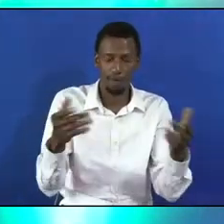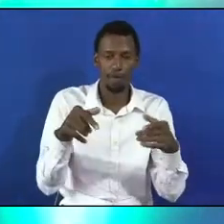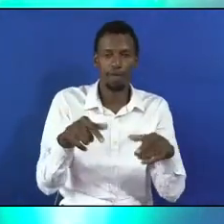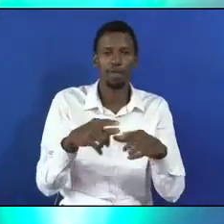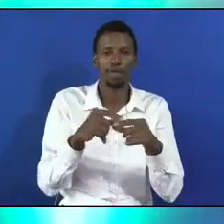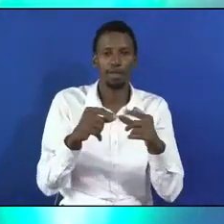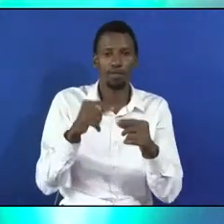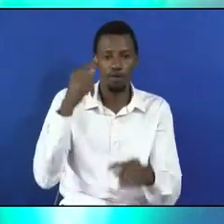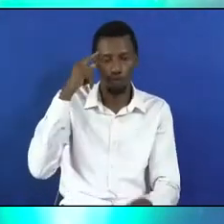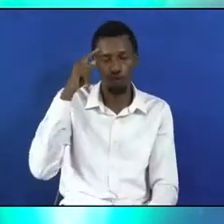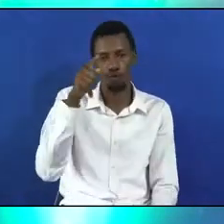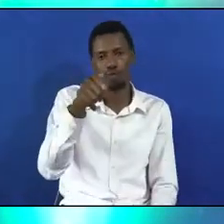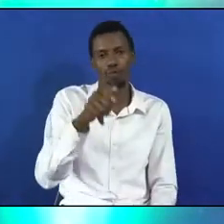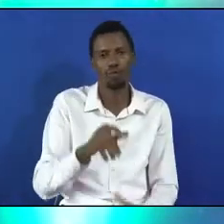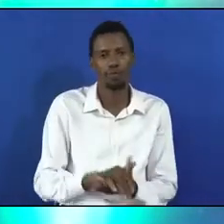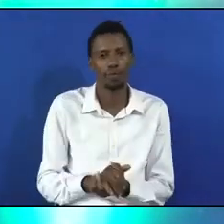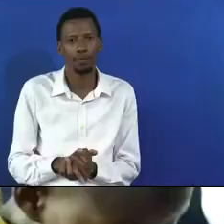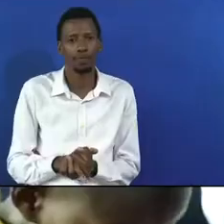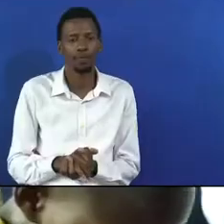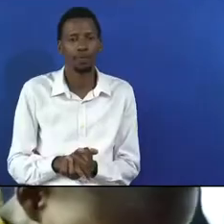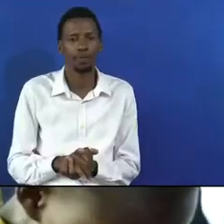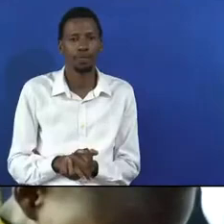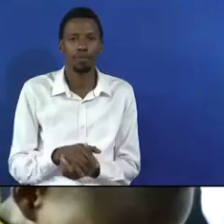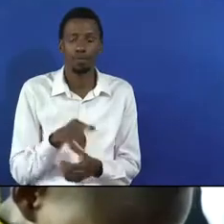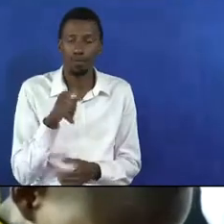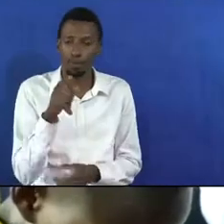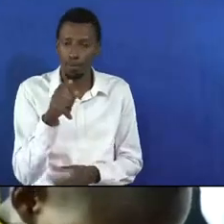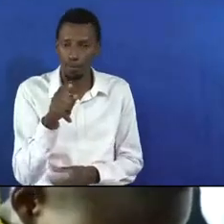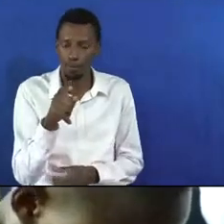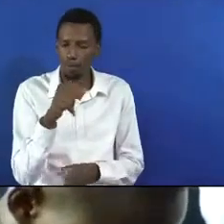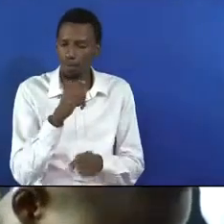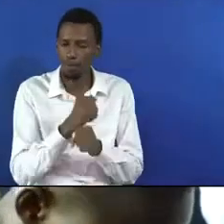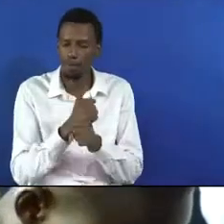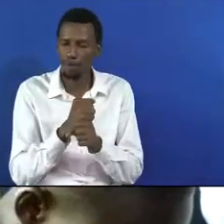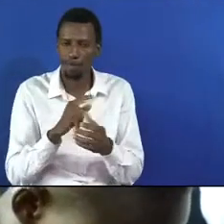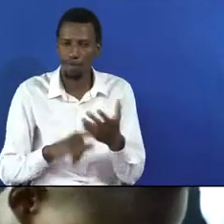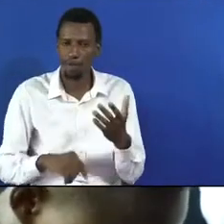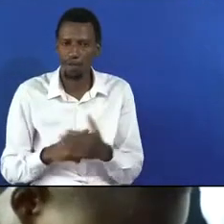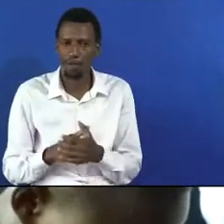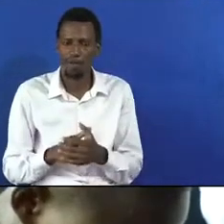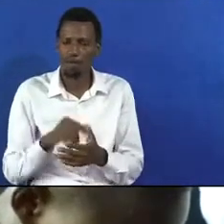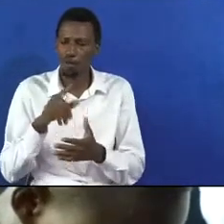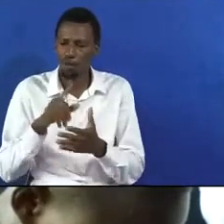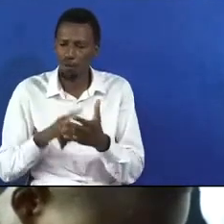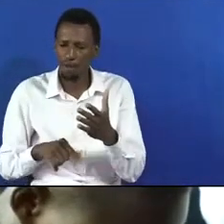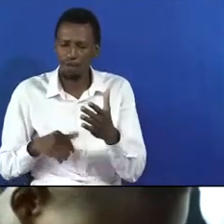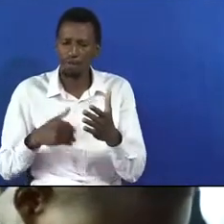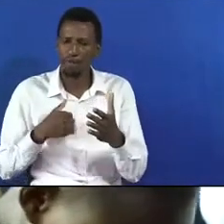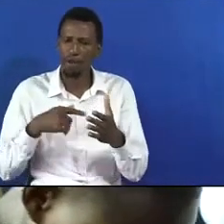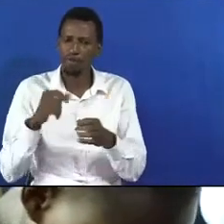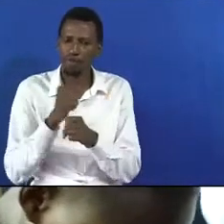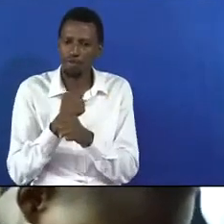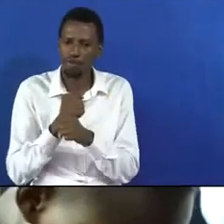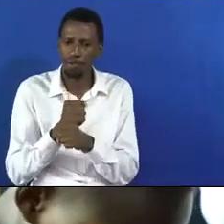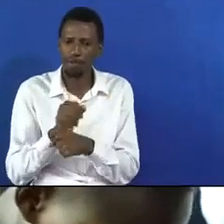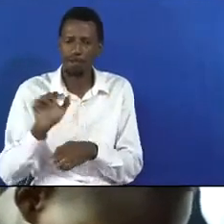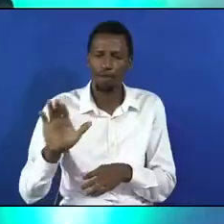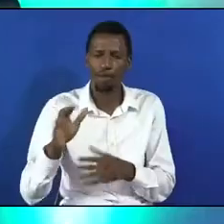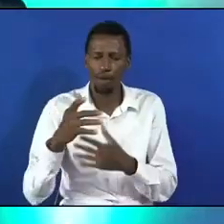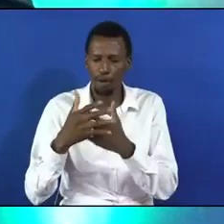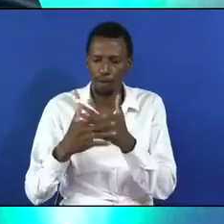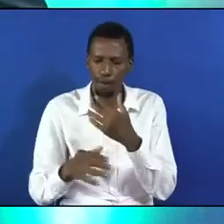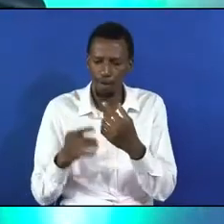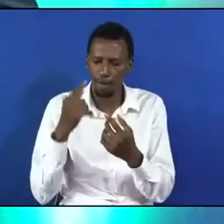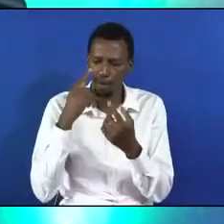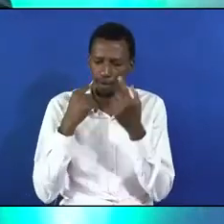statement is for you. What have you done? His blood cries out.